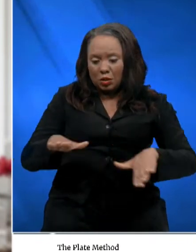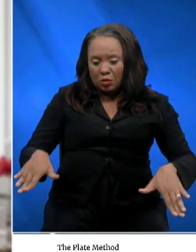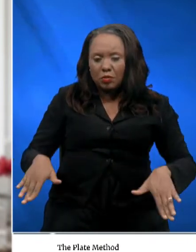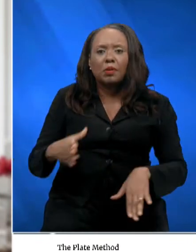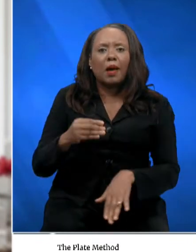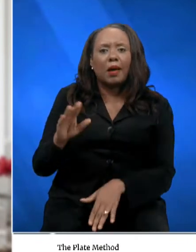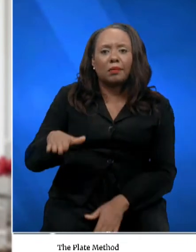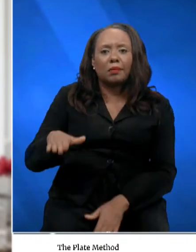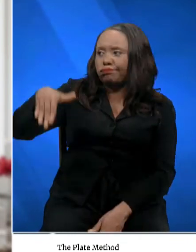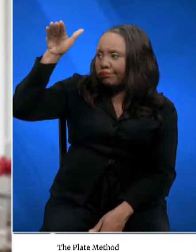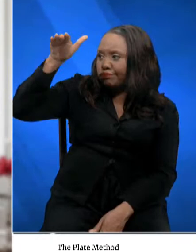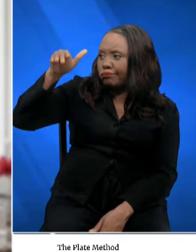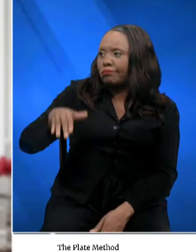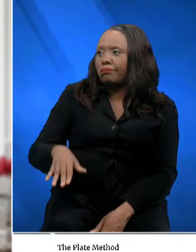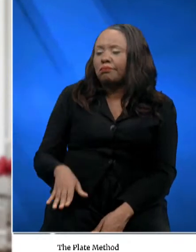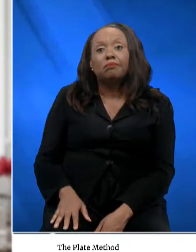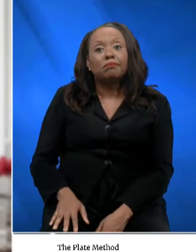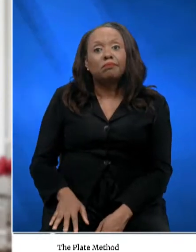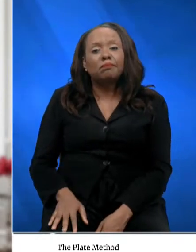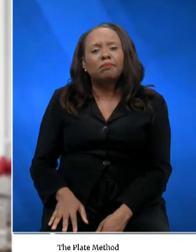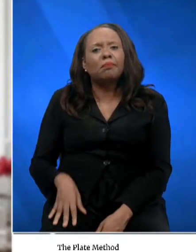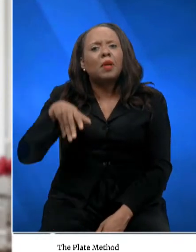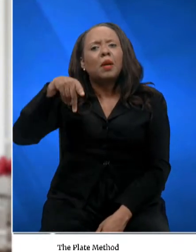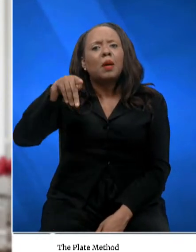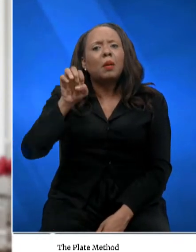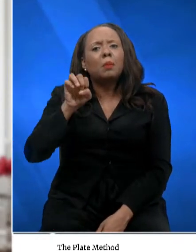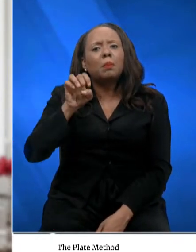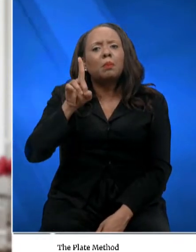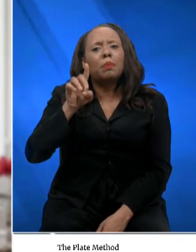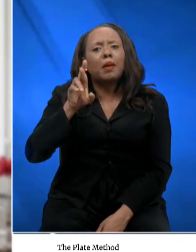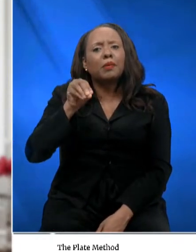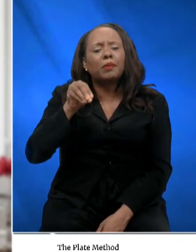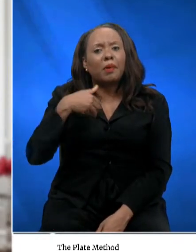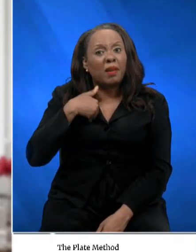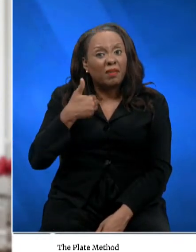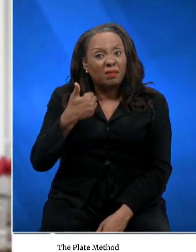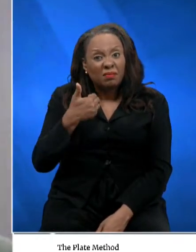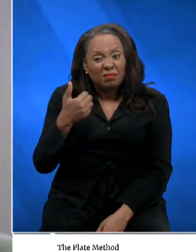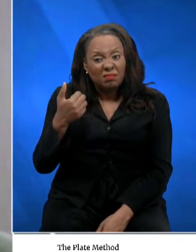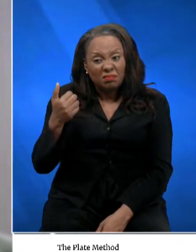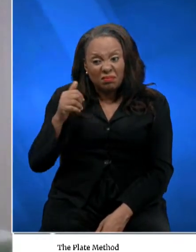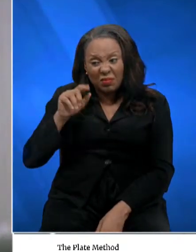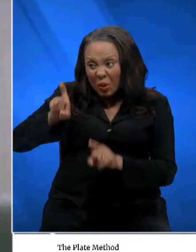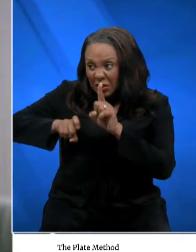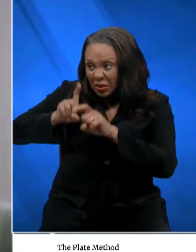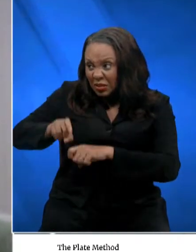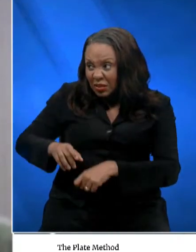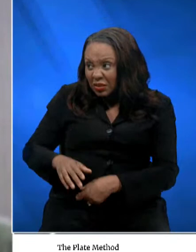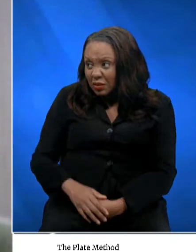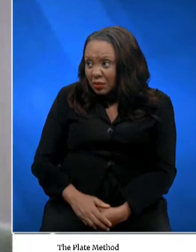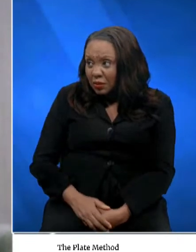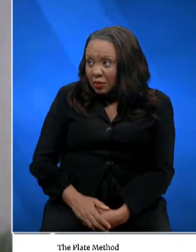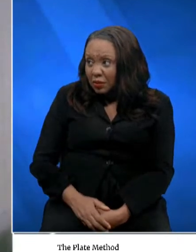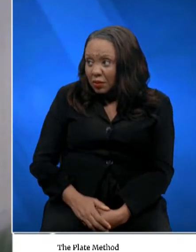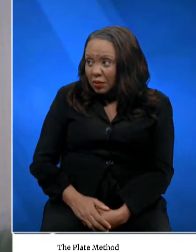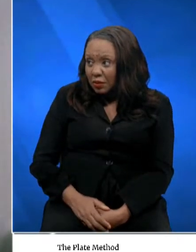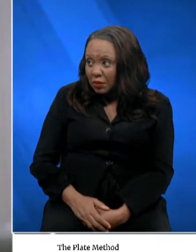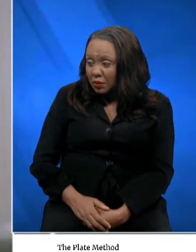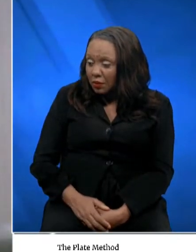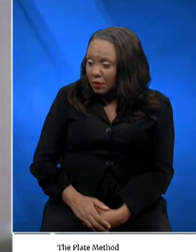if Mr. Belgrave had any questions that he wanted to ask of the specialist.